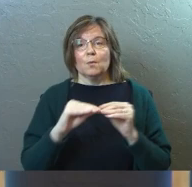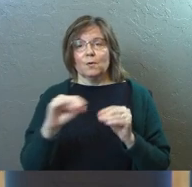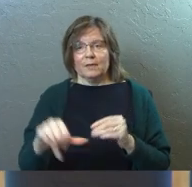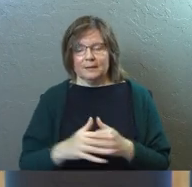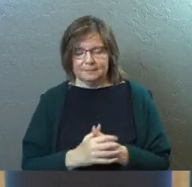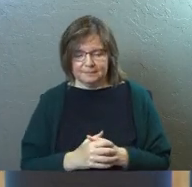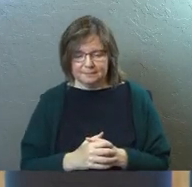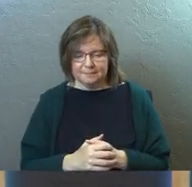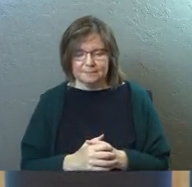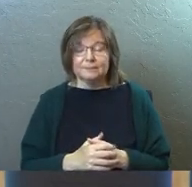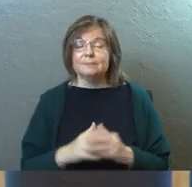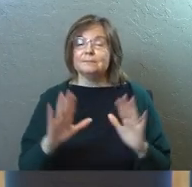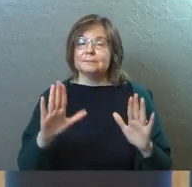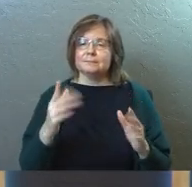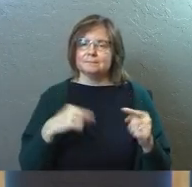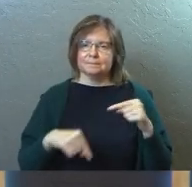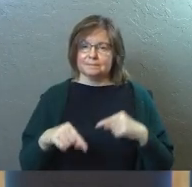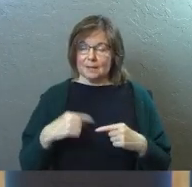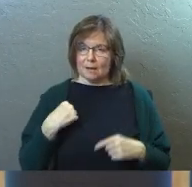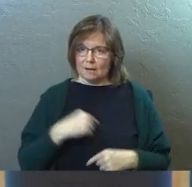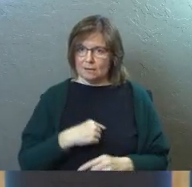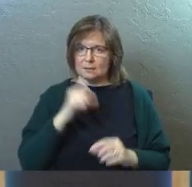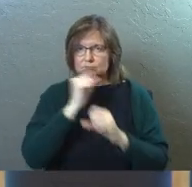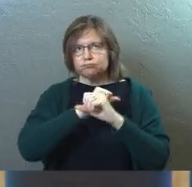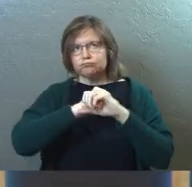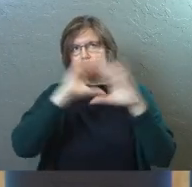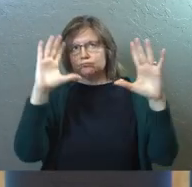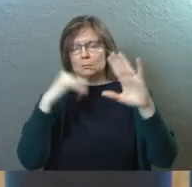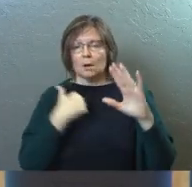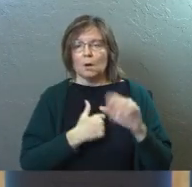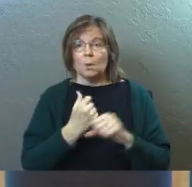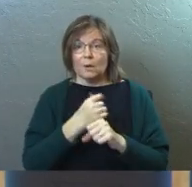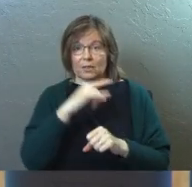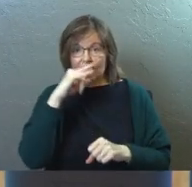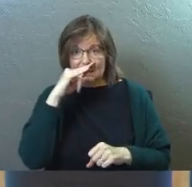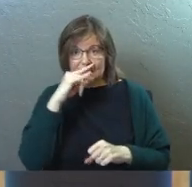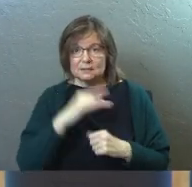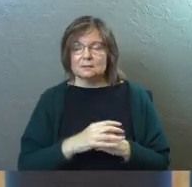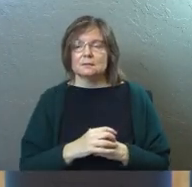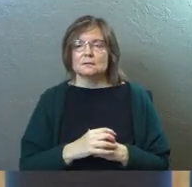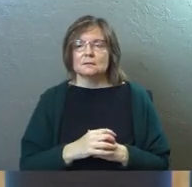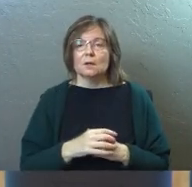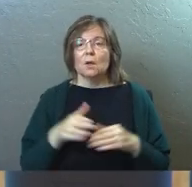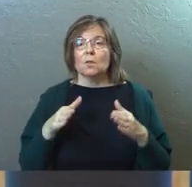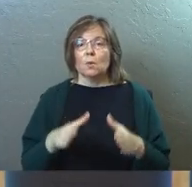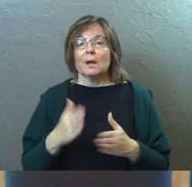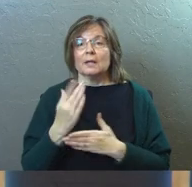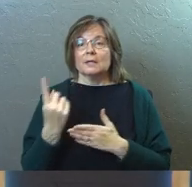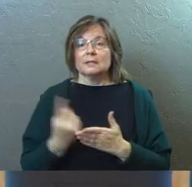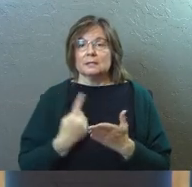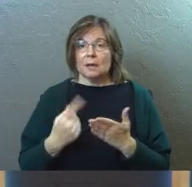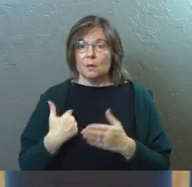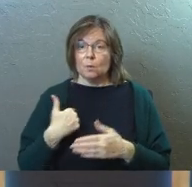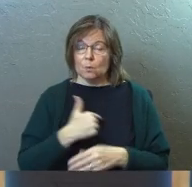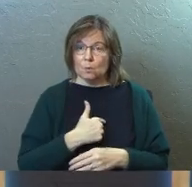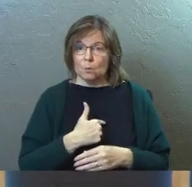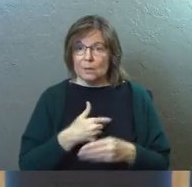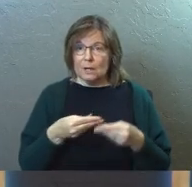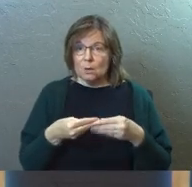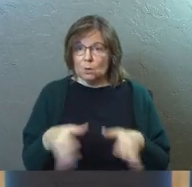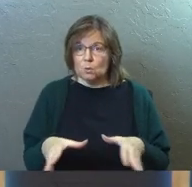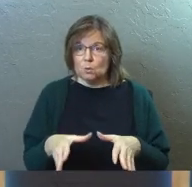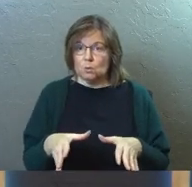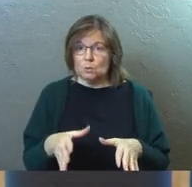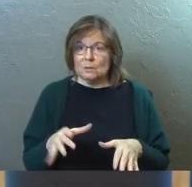of it. So here's kind of us. Here's a picture of us with our kiddos. The way that sometimes we